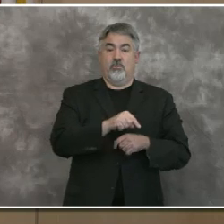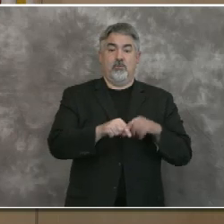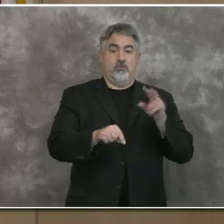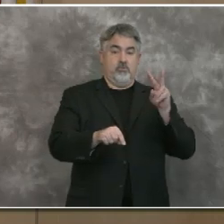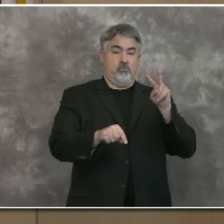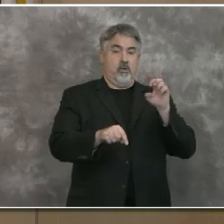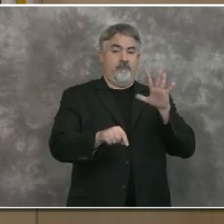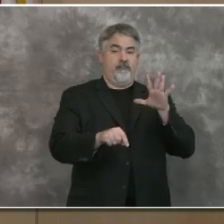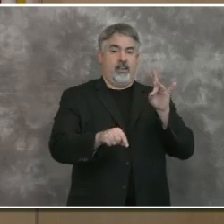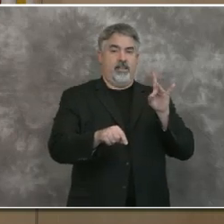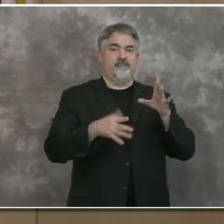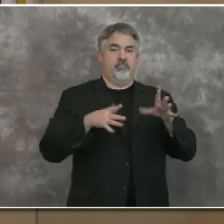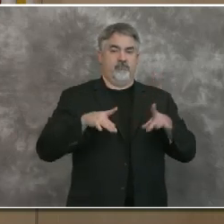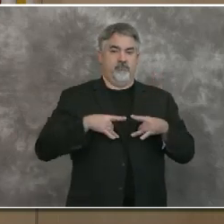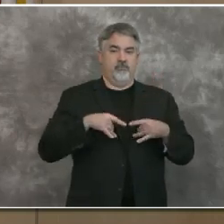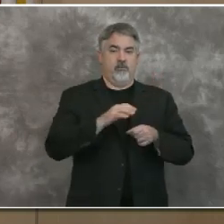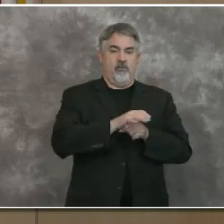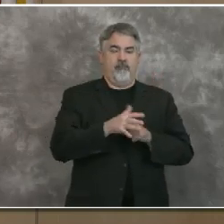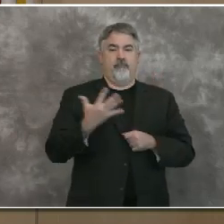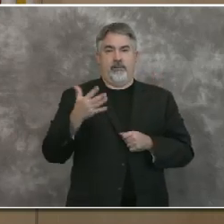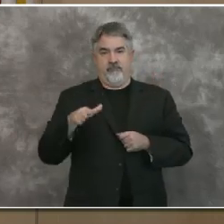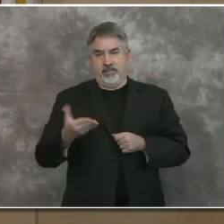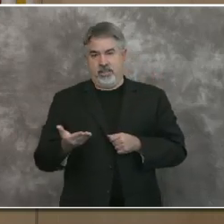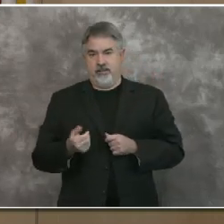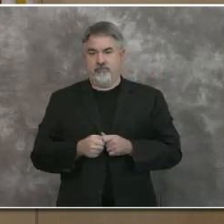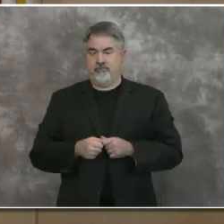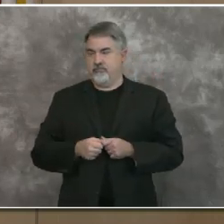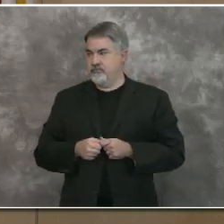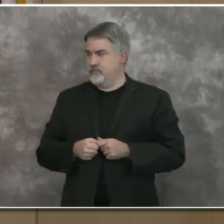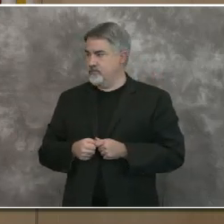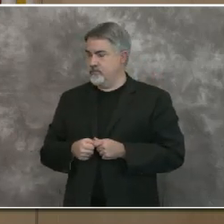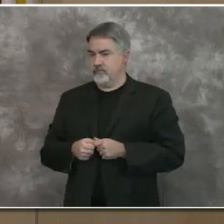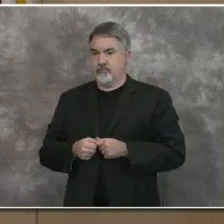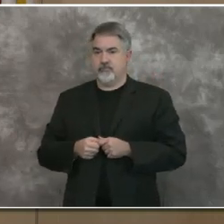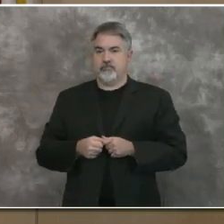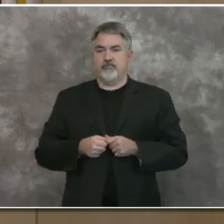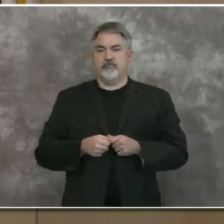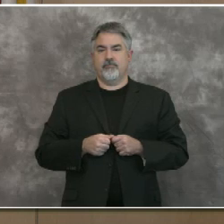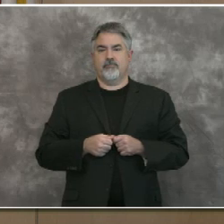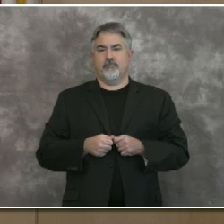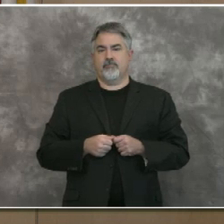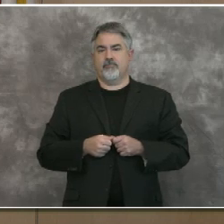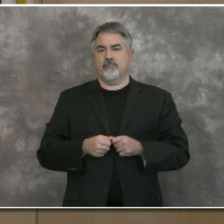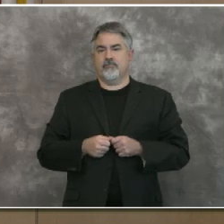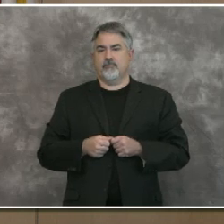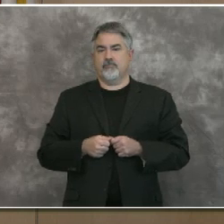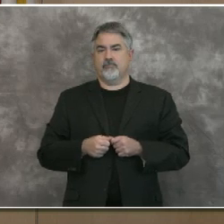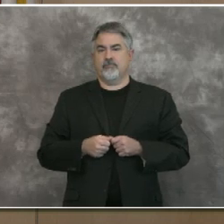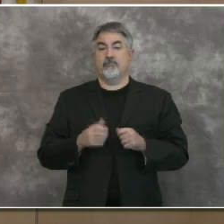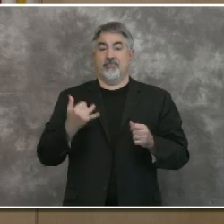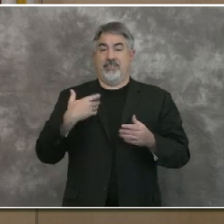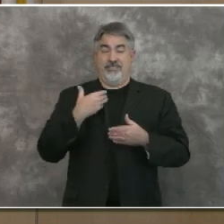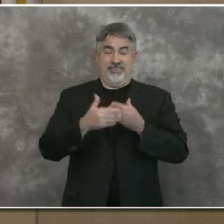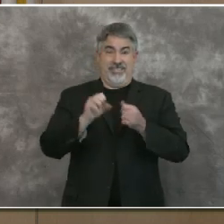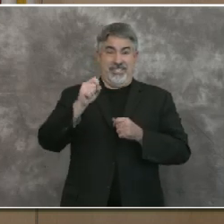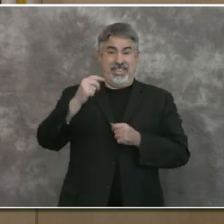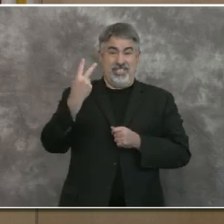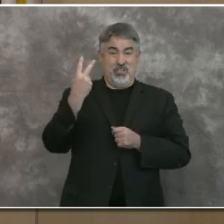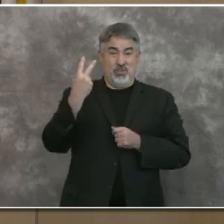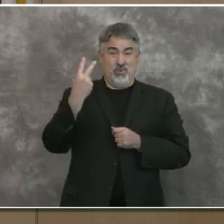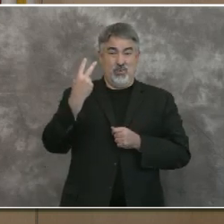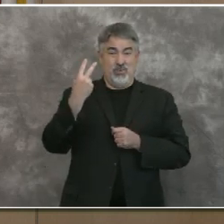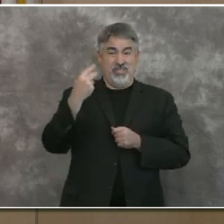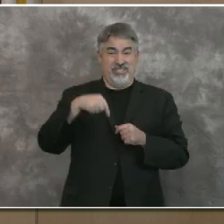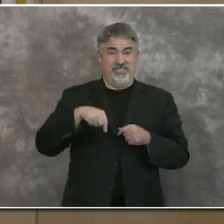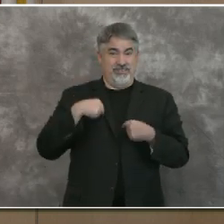cases and 5 deaths. We are now 1 week into stage 2. As we continue to plan